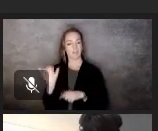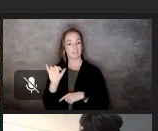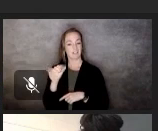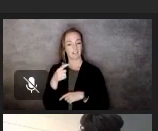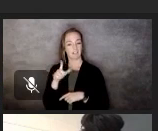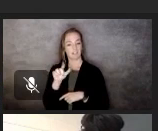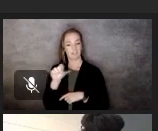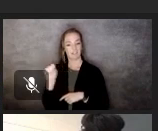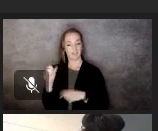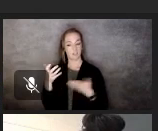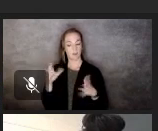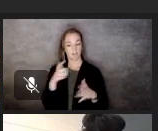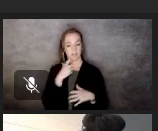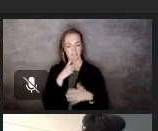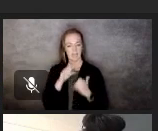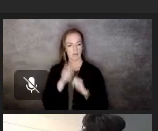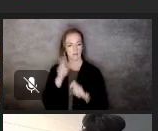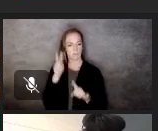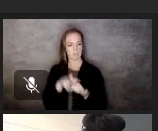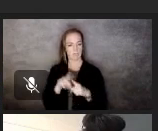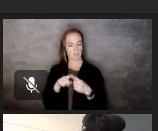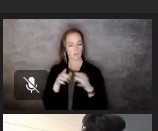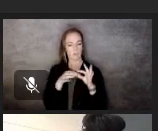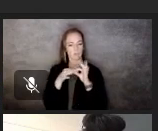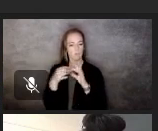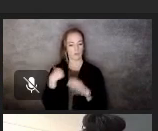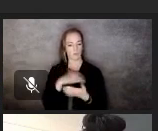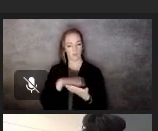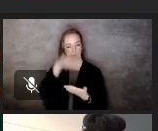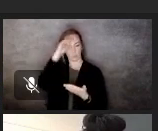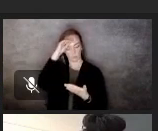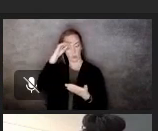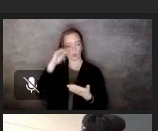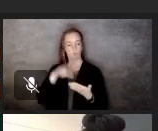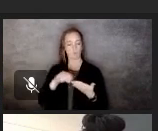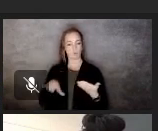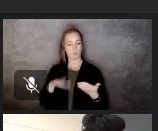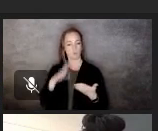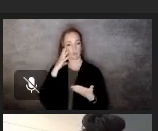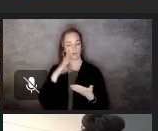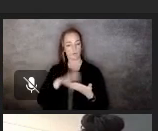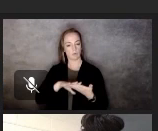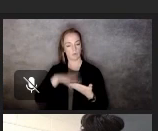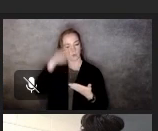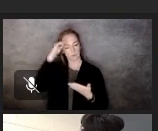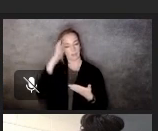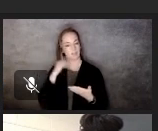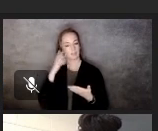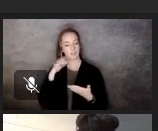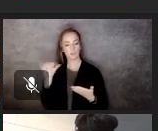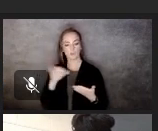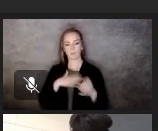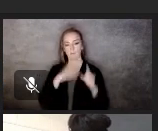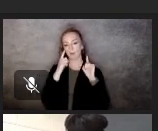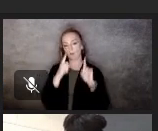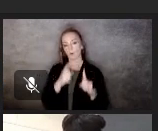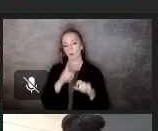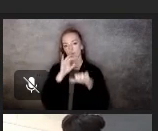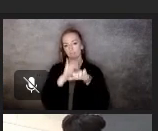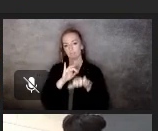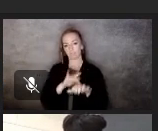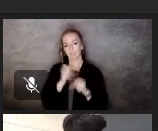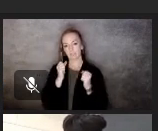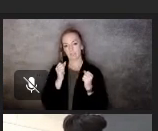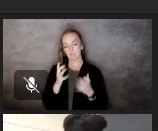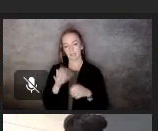it to the United We Learn vibrant student learning experience as well. So yeah, my goal is to hit as many areas of Kentucky as I can